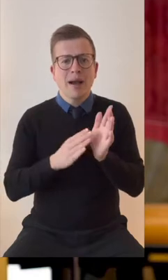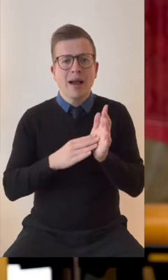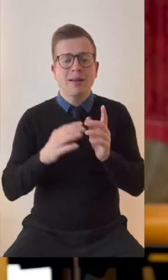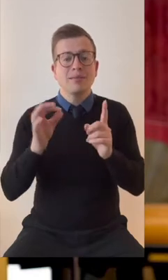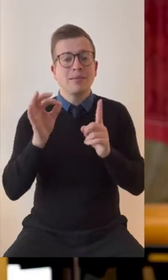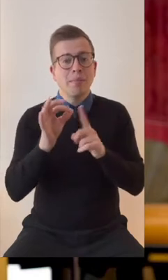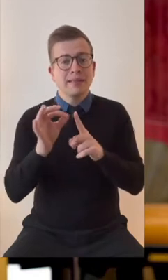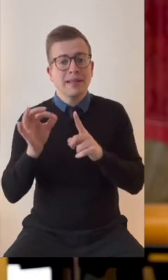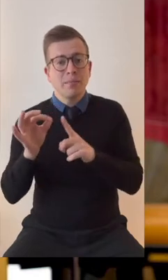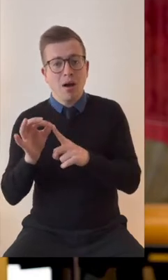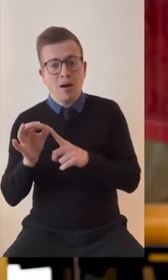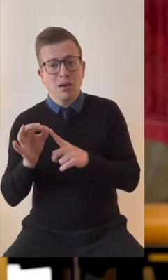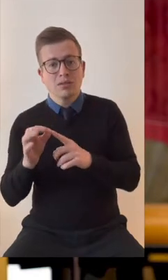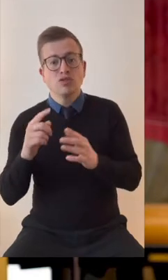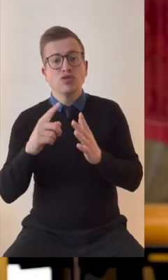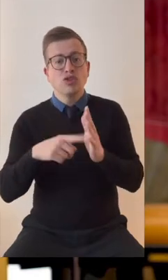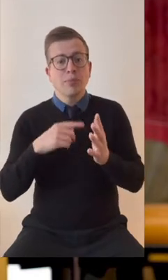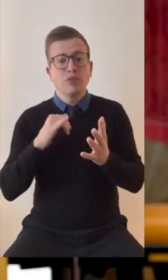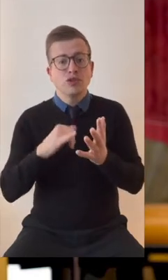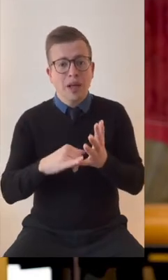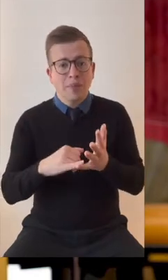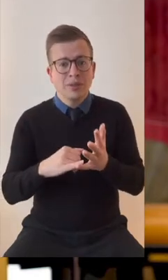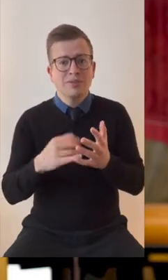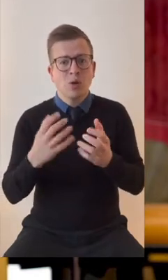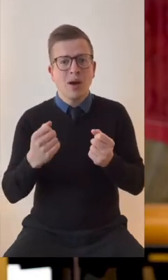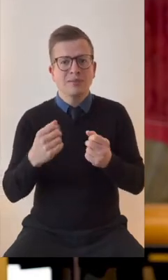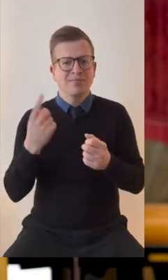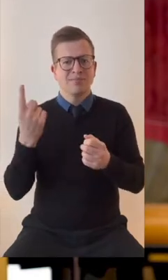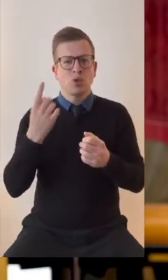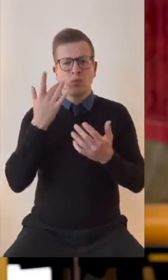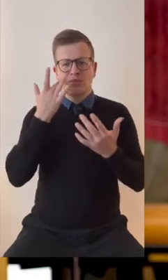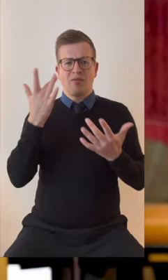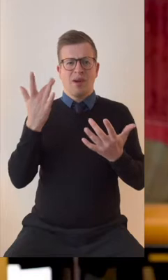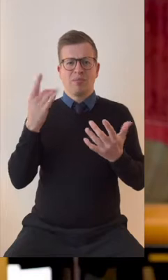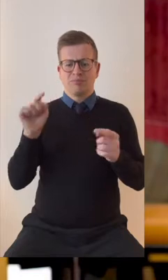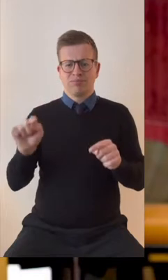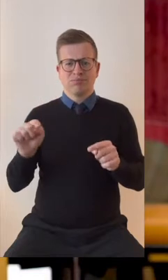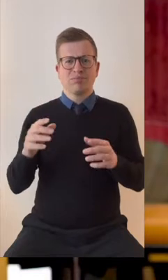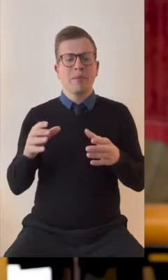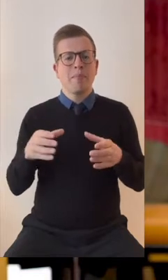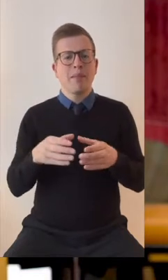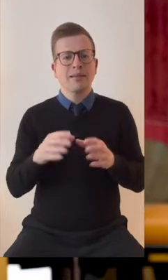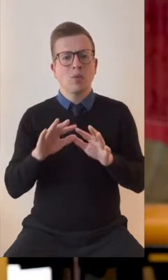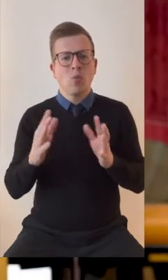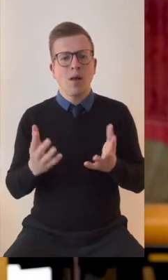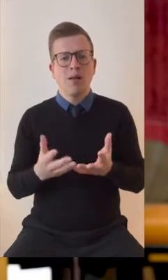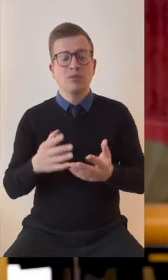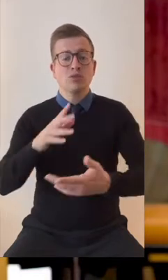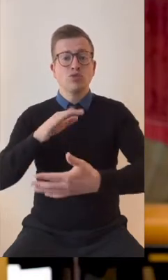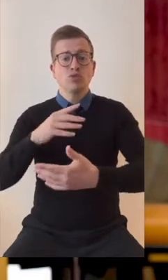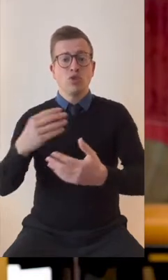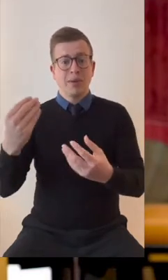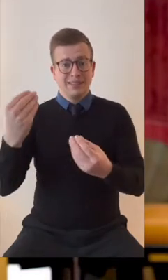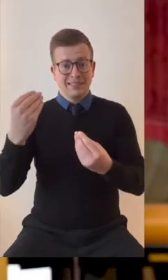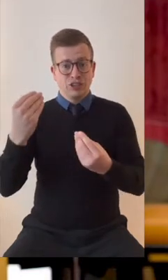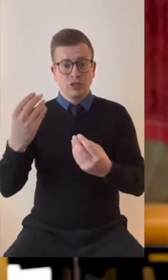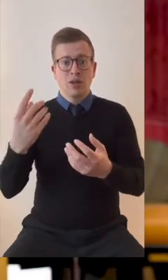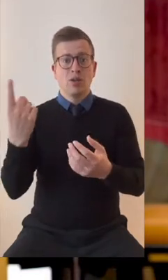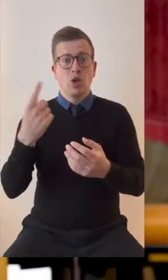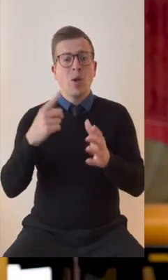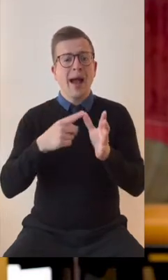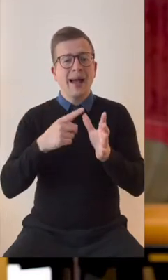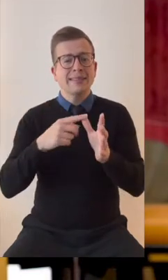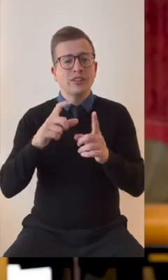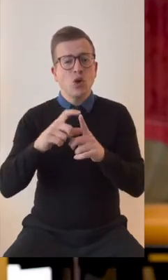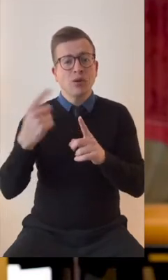Peter Parks, Jim Shepherd. So you had like the who's who in brass banding. And as a tuba tutor, I had Andy